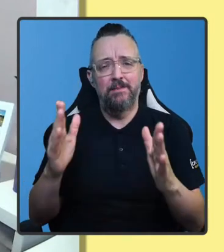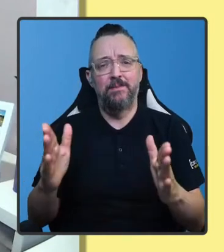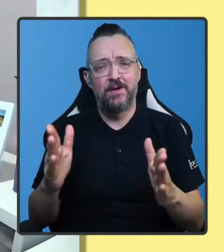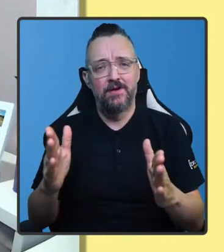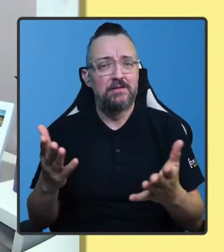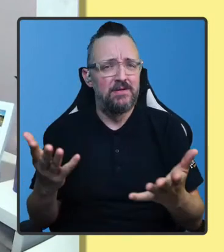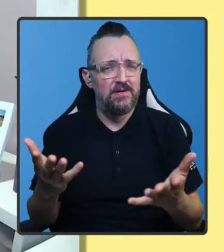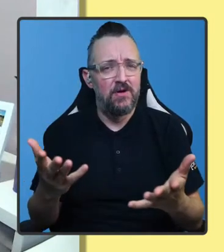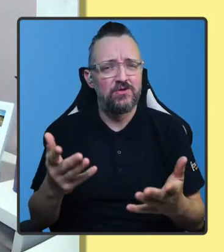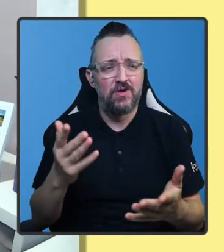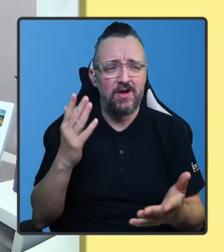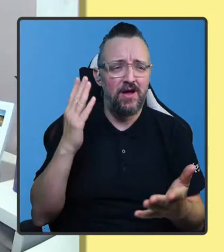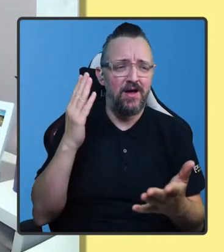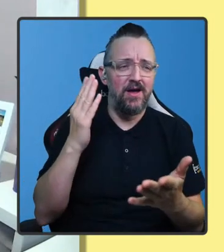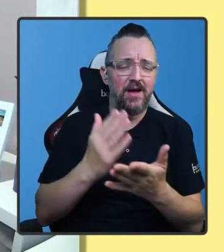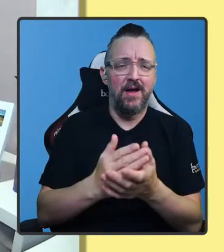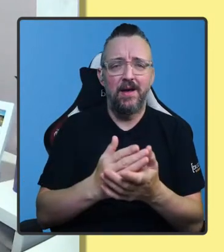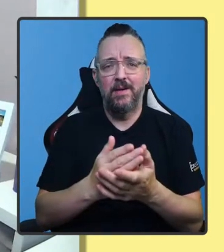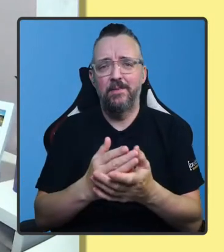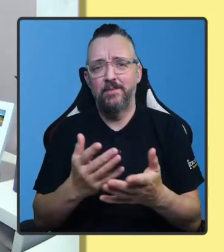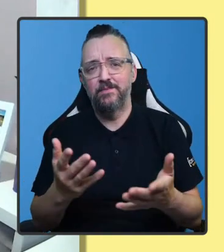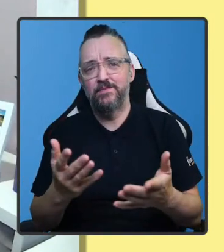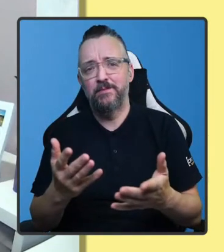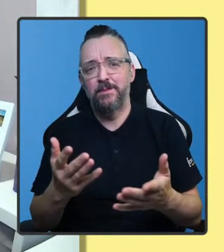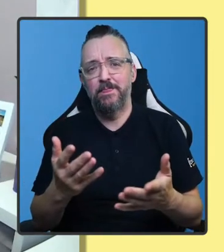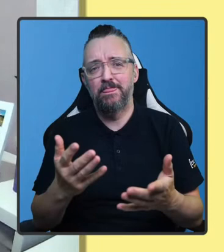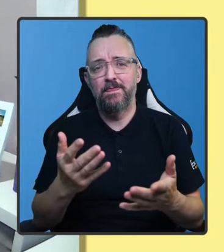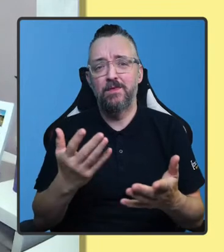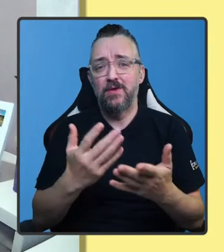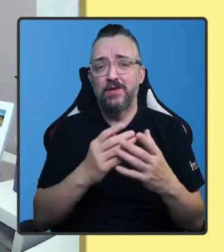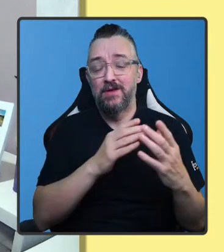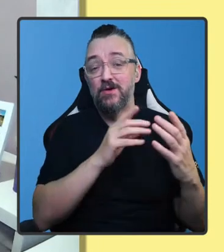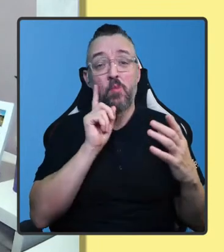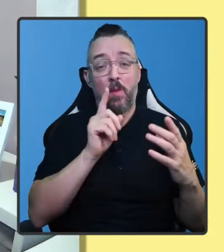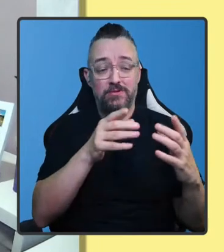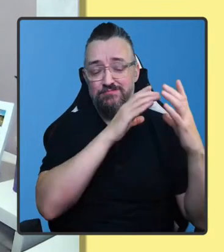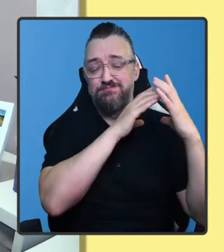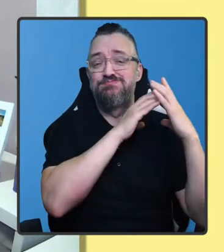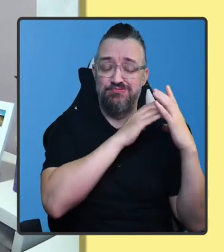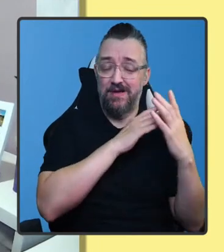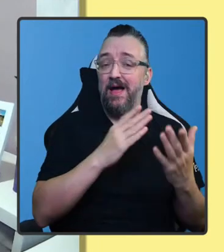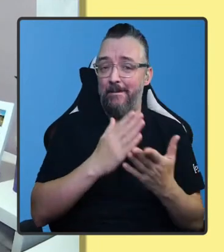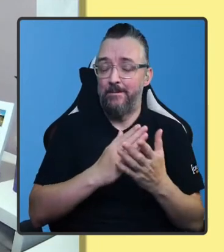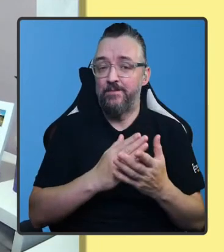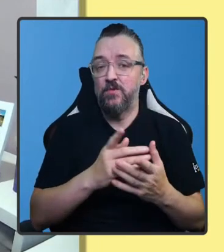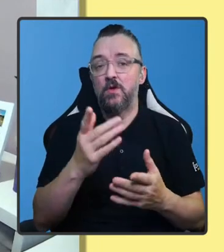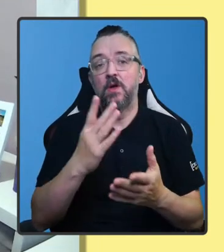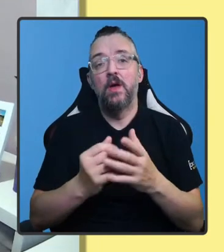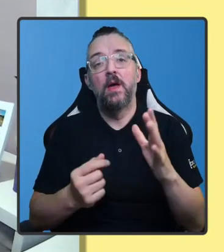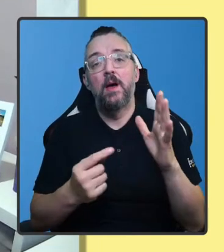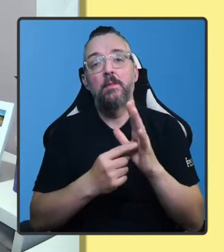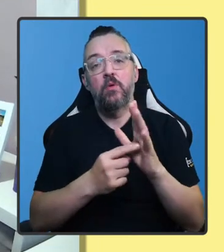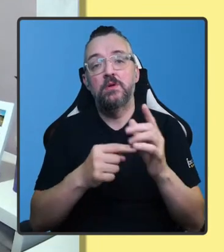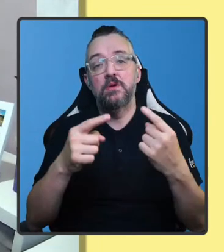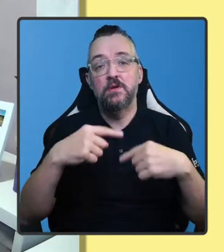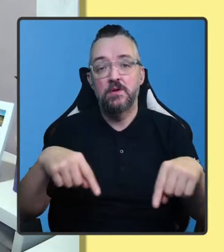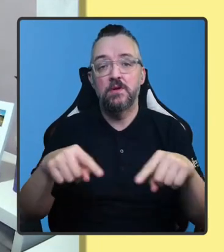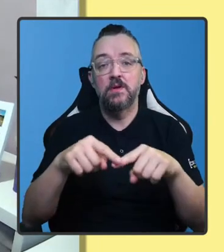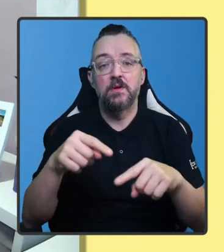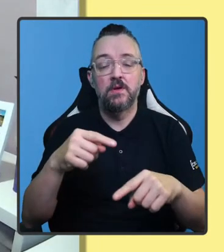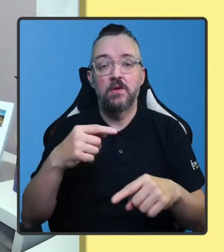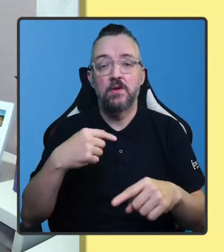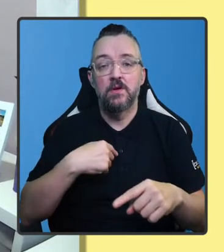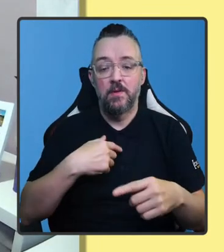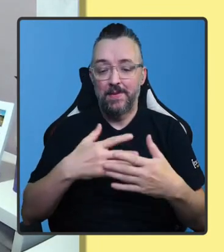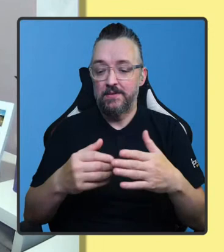is absolutely on the shoulders of women, this. I think it's really important that when we hear this, when we develop the